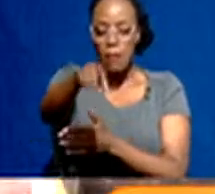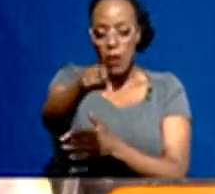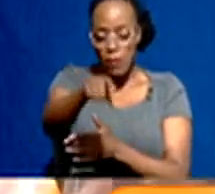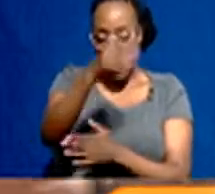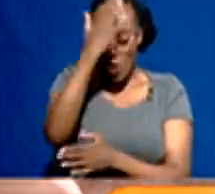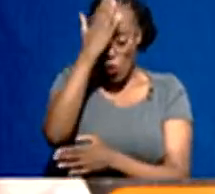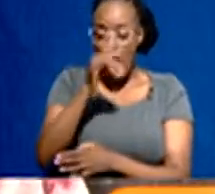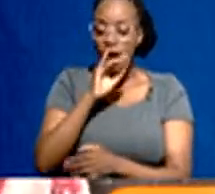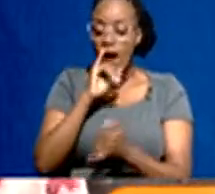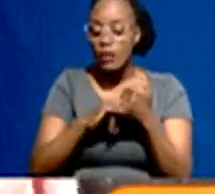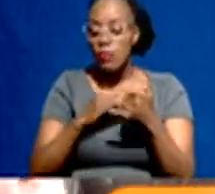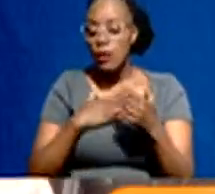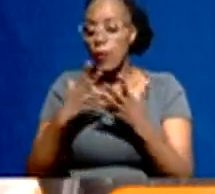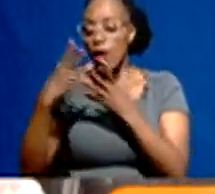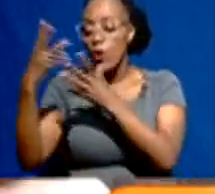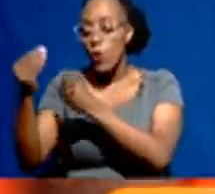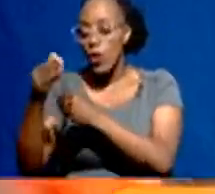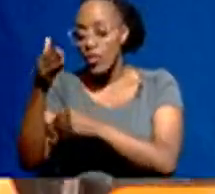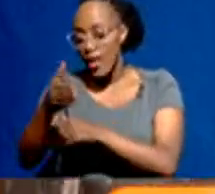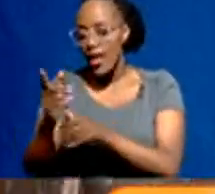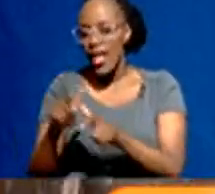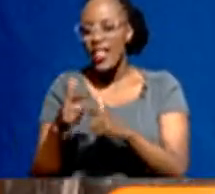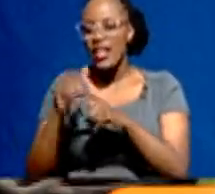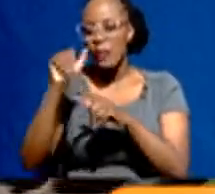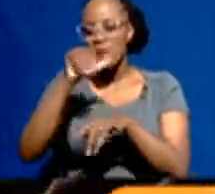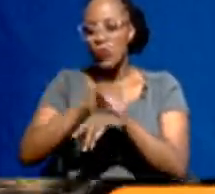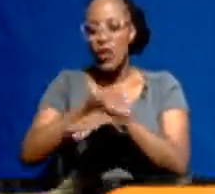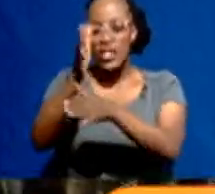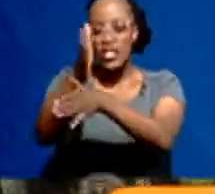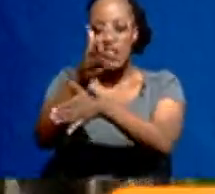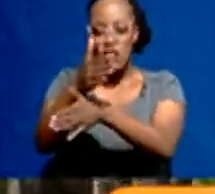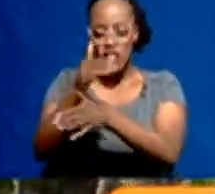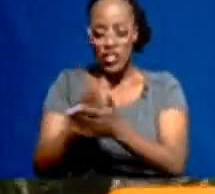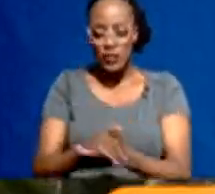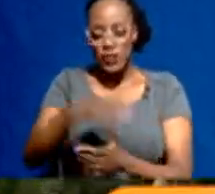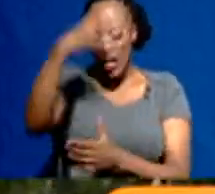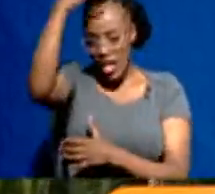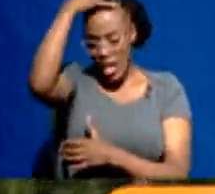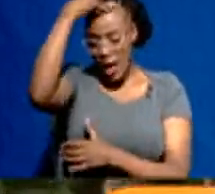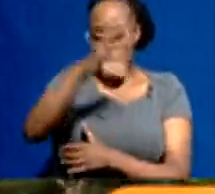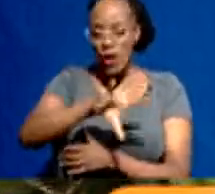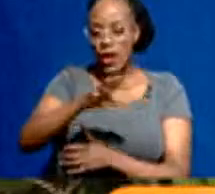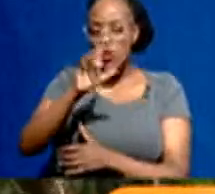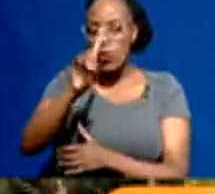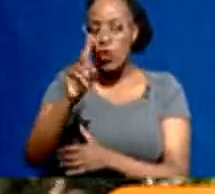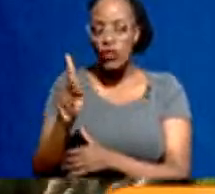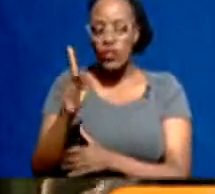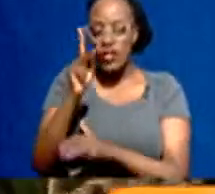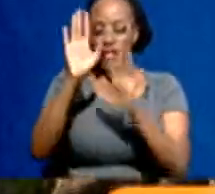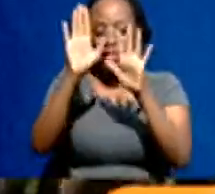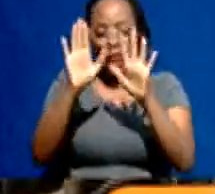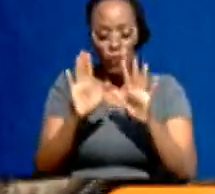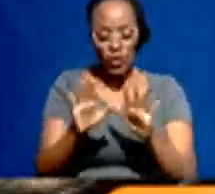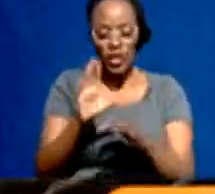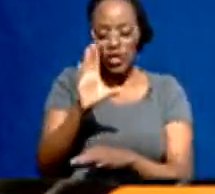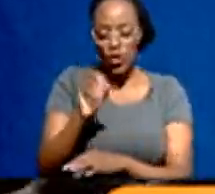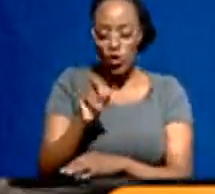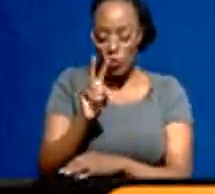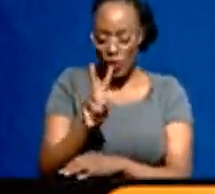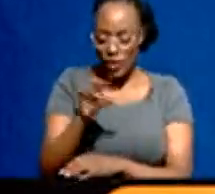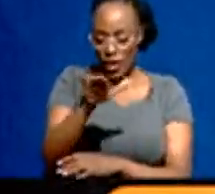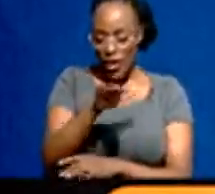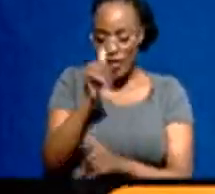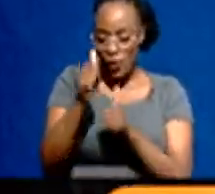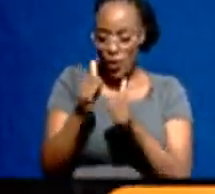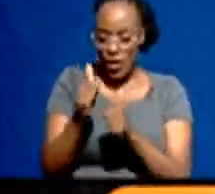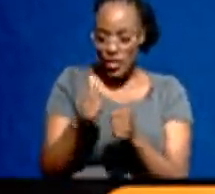ili bwanangu akienda kule baharini apate samaki. Lamu County is one of Kenya's critical carbon sinks owing to the